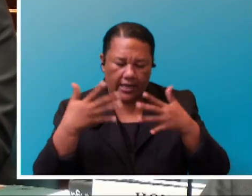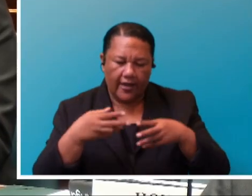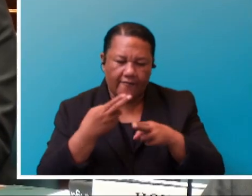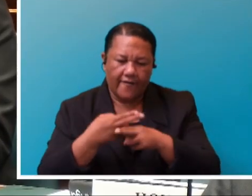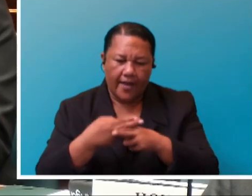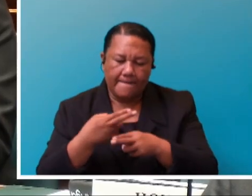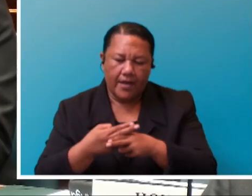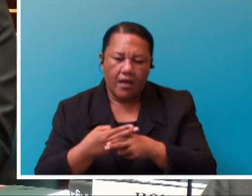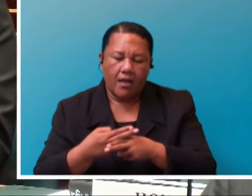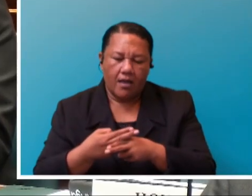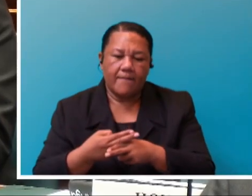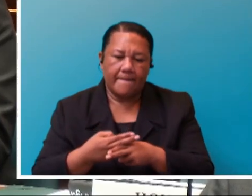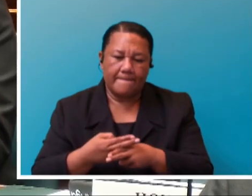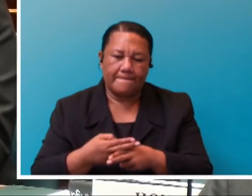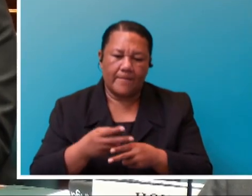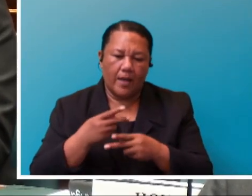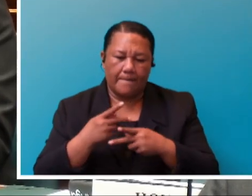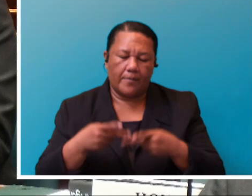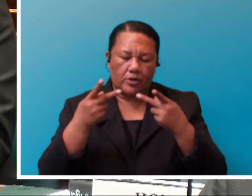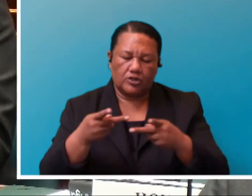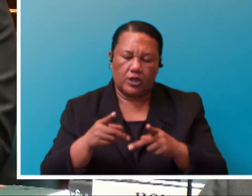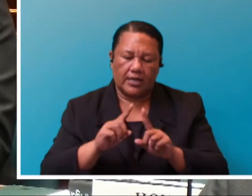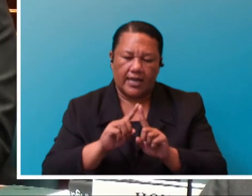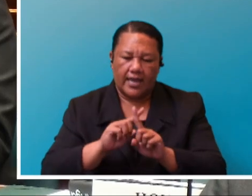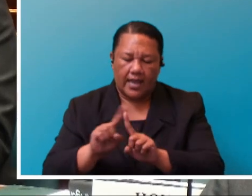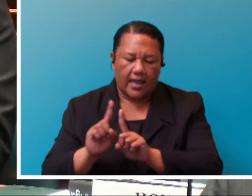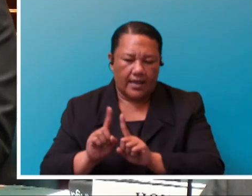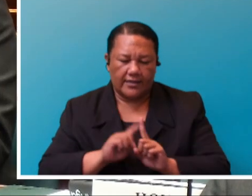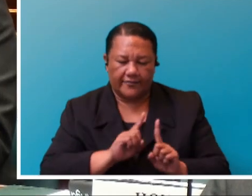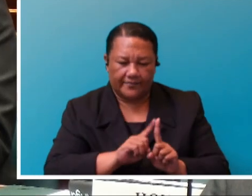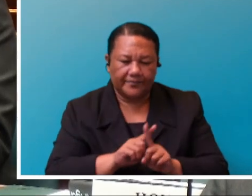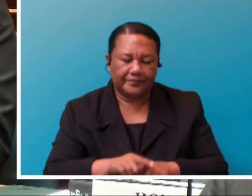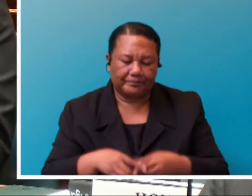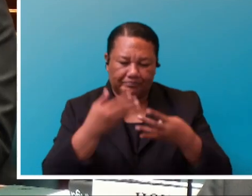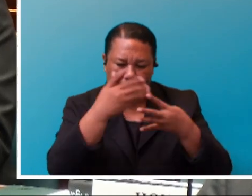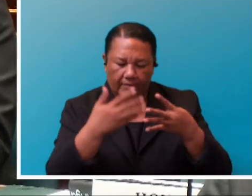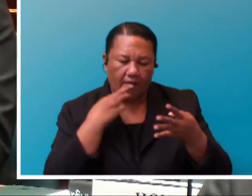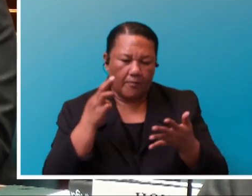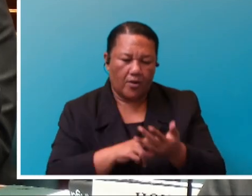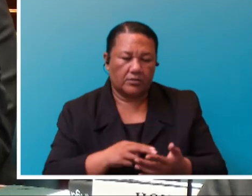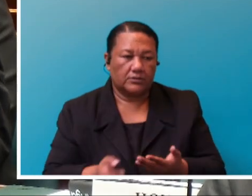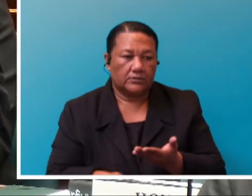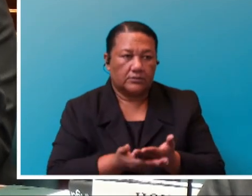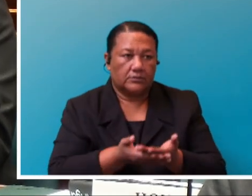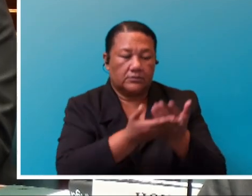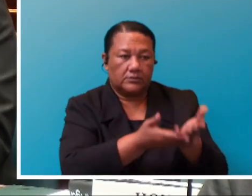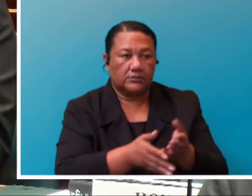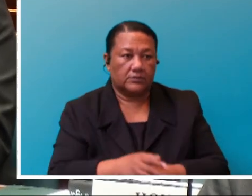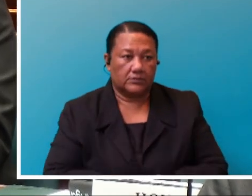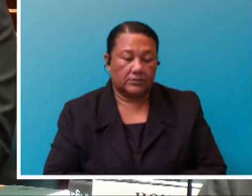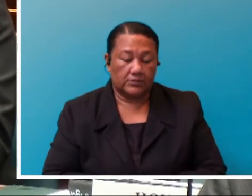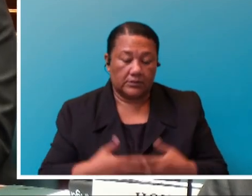financially responsible. In conclusion, Mr. Speaker, the honourable member seems eager for